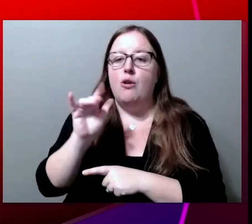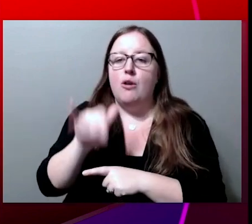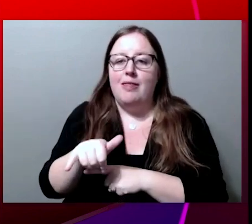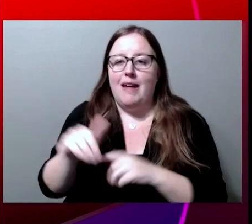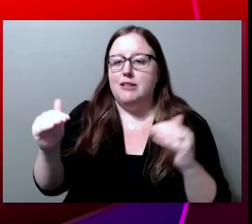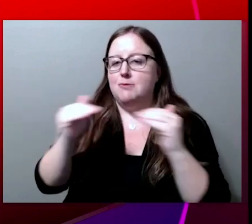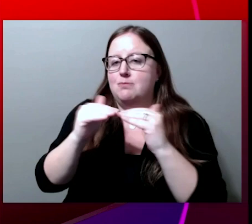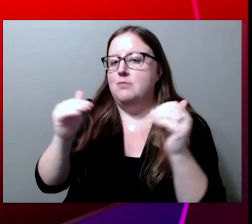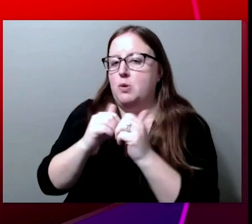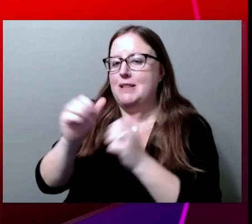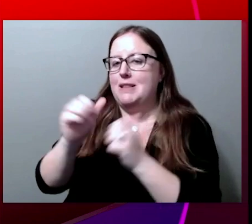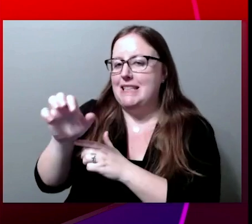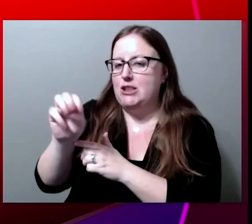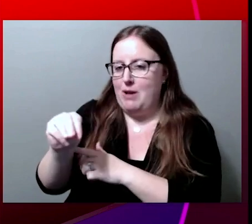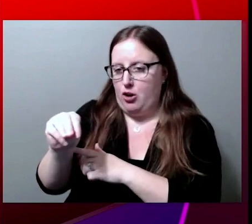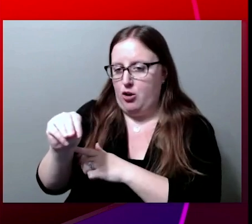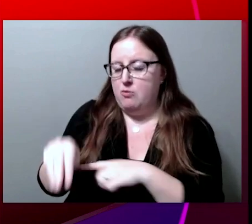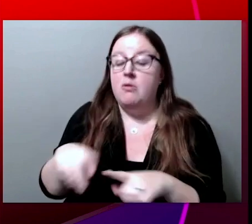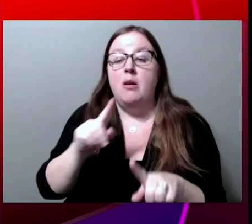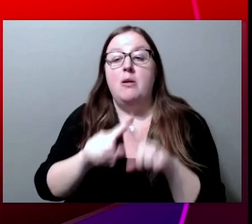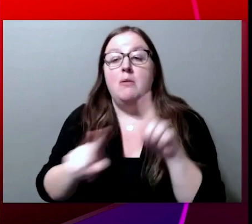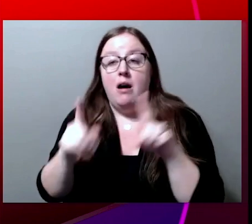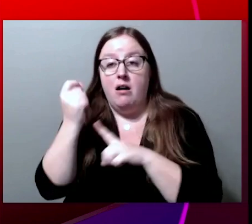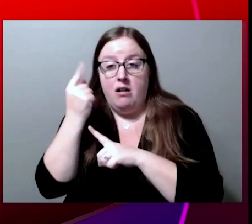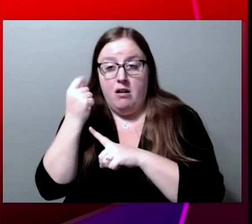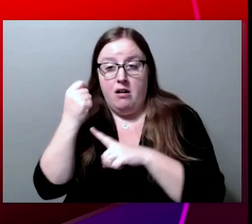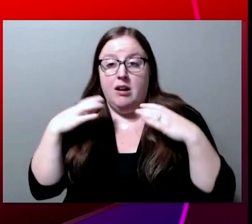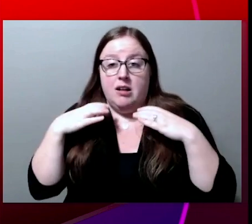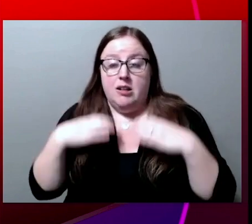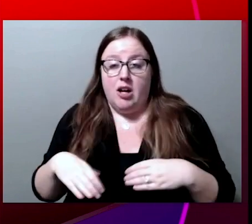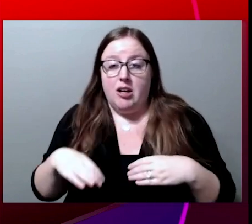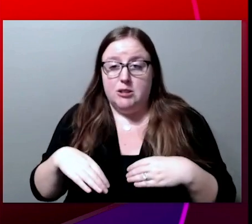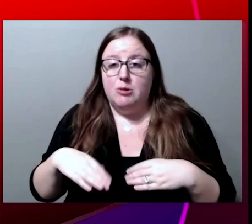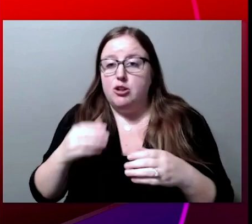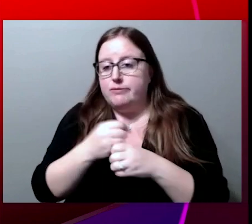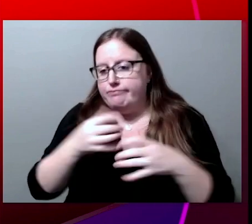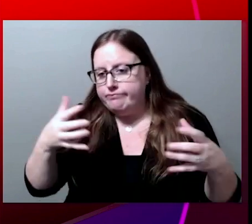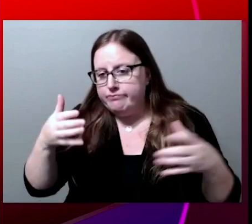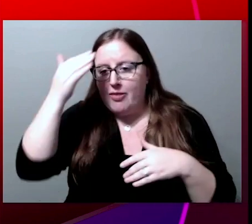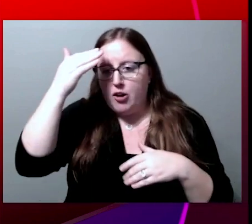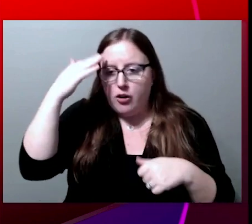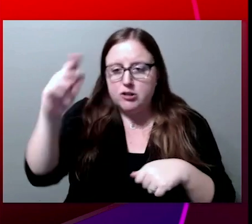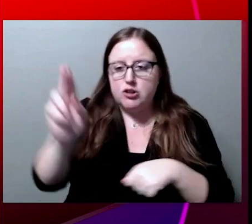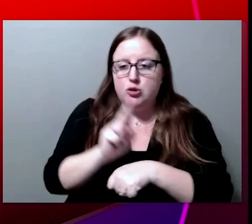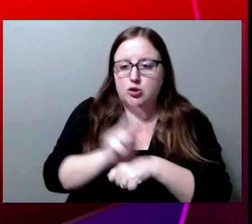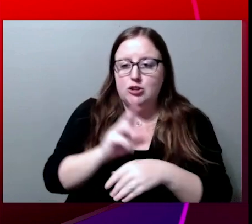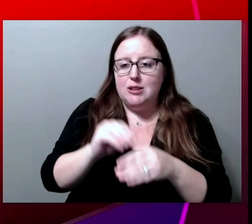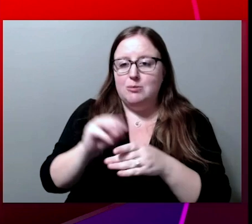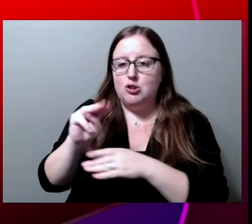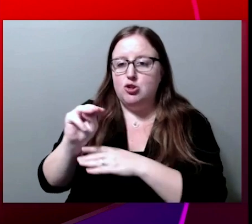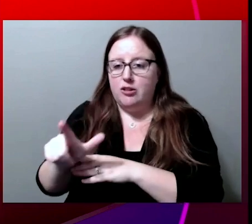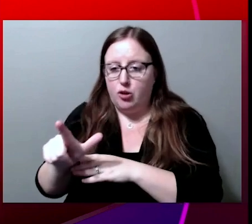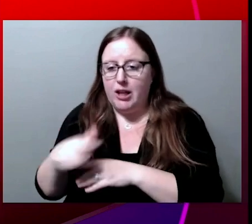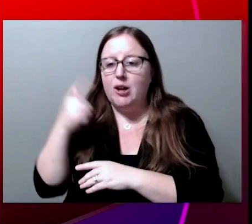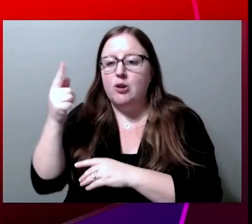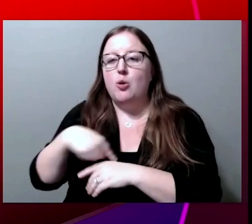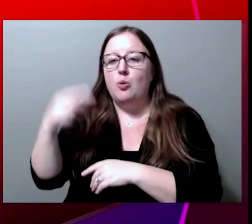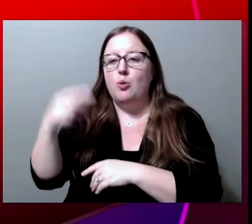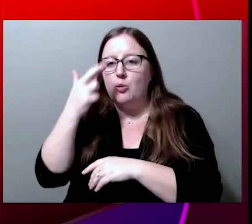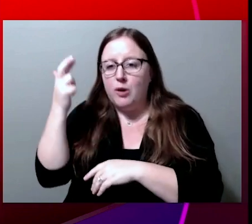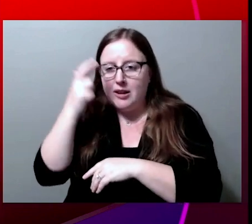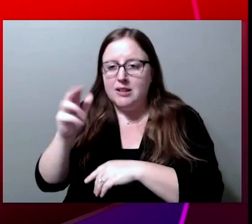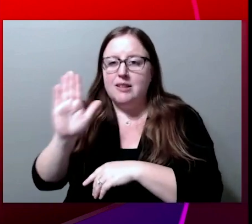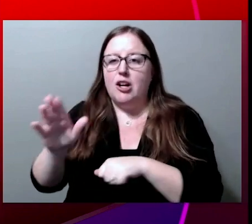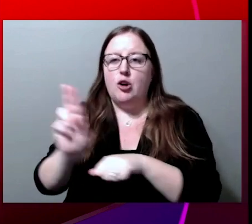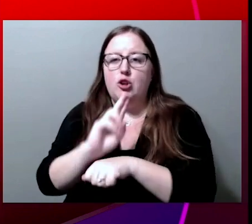SageMaker. But however, as our customers grew their knowledge and usage in machine learning, what they realized is that a lot of their use cases